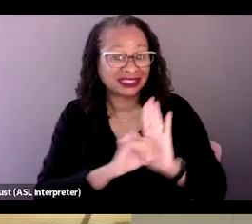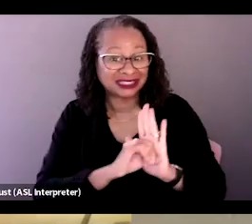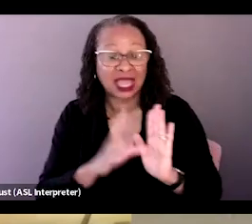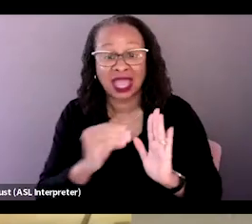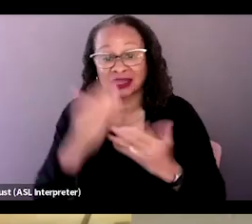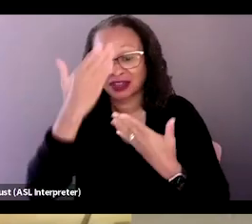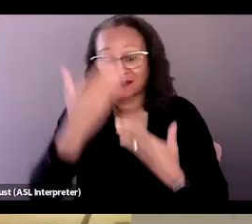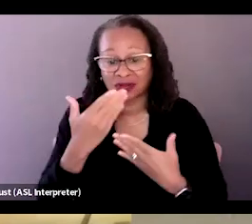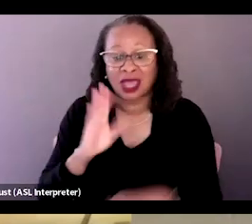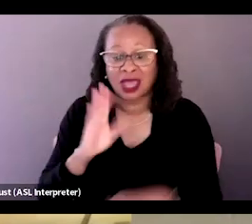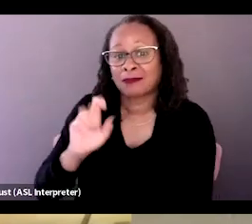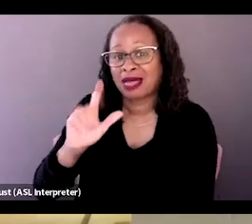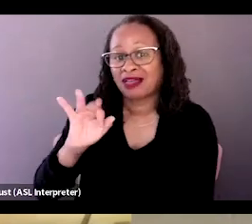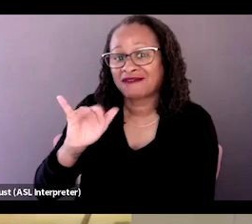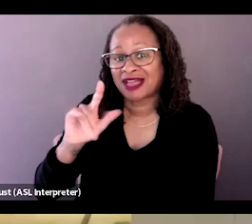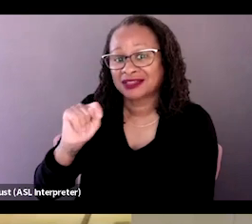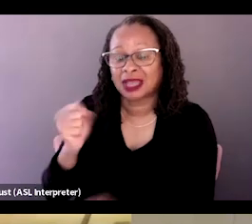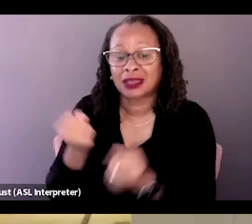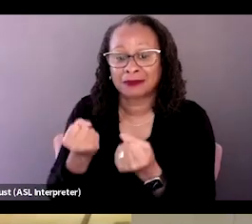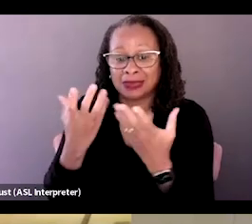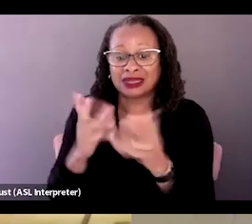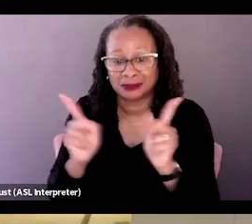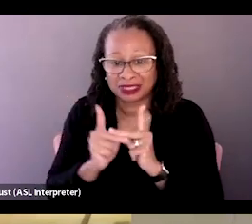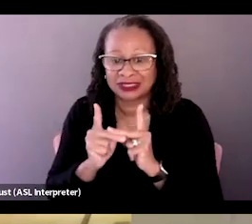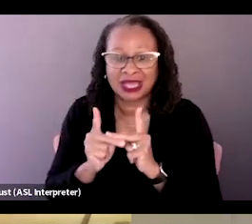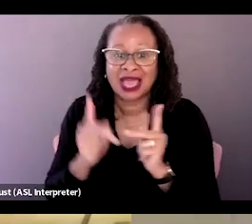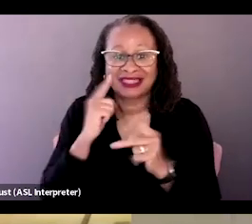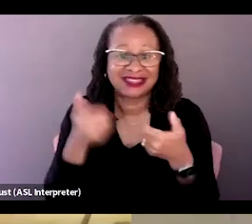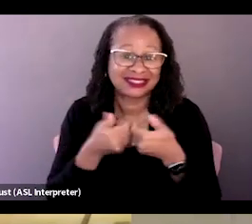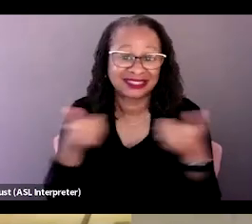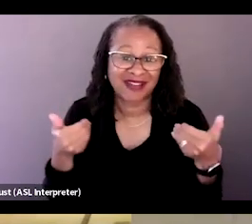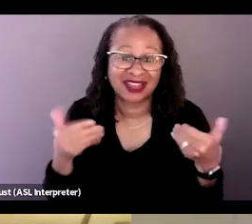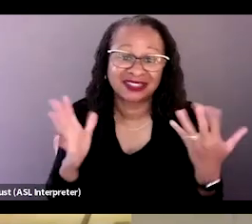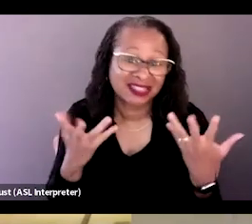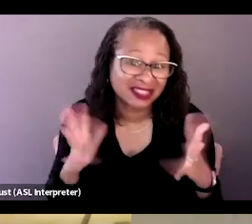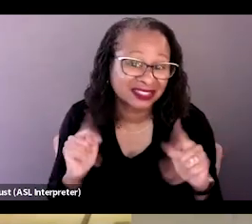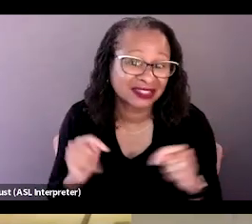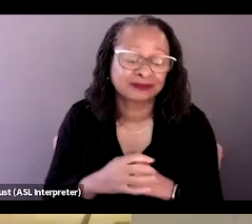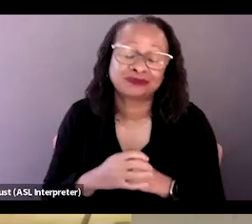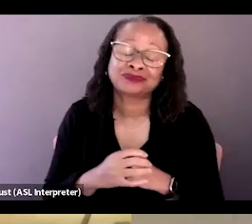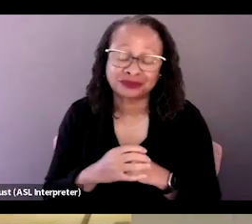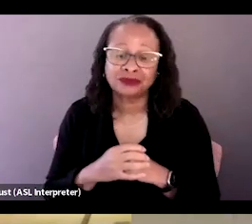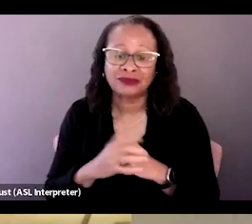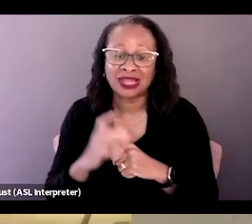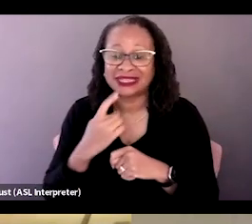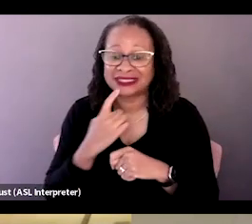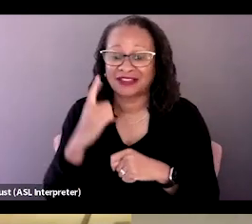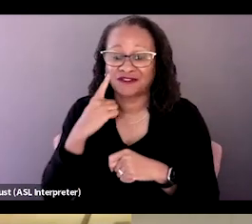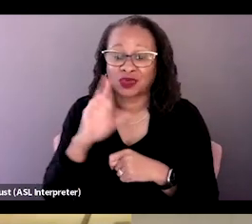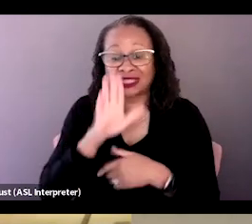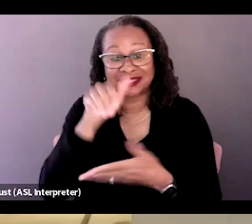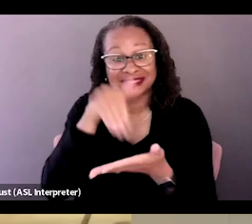unfortunately, in Belfast, as in many other places, identity just divides. So I would say for the center,